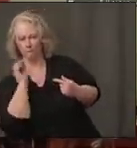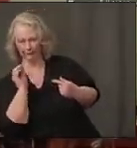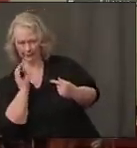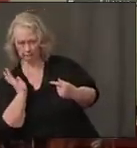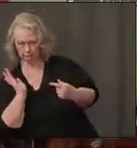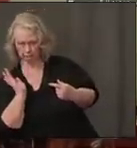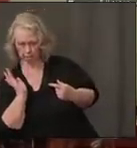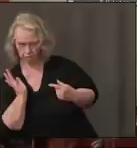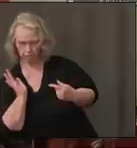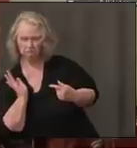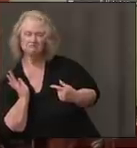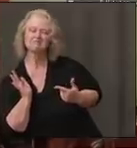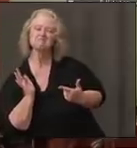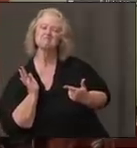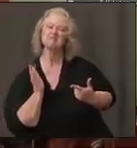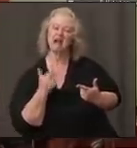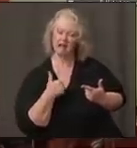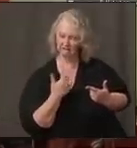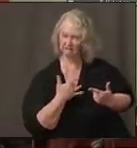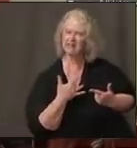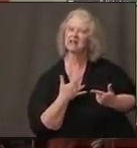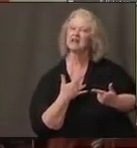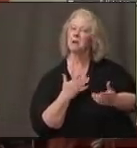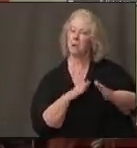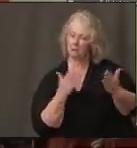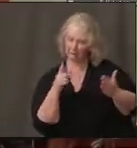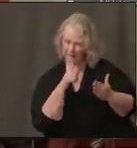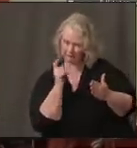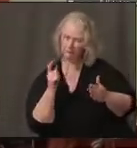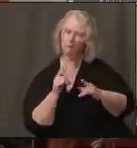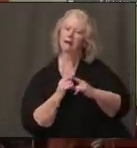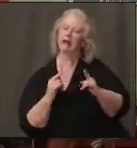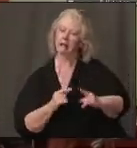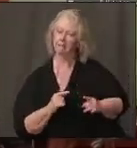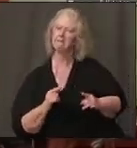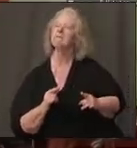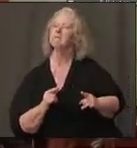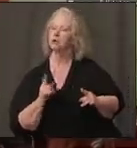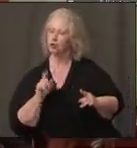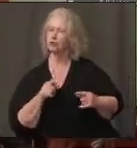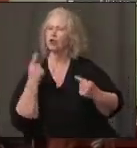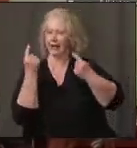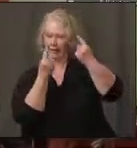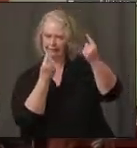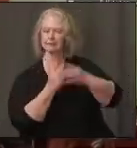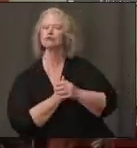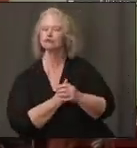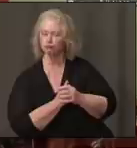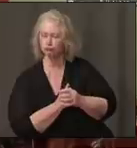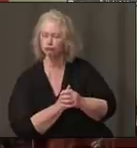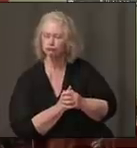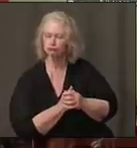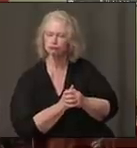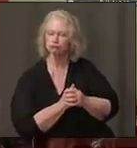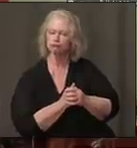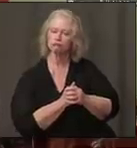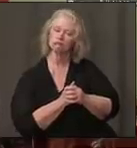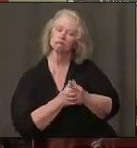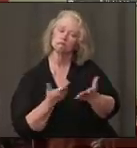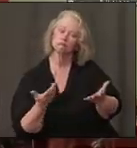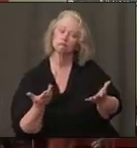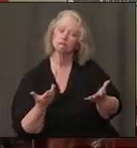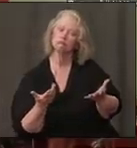mentioned, opening up summer camps, I think is something that should be considered. And